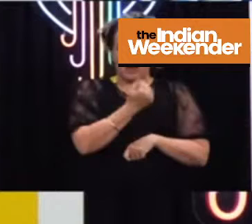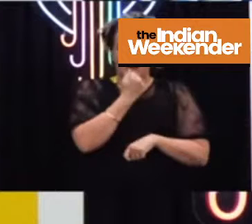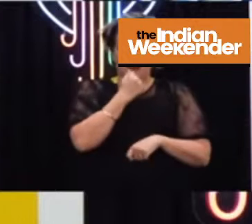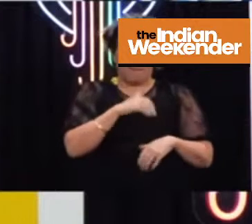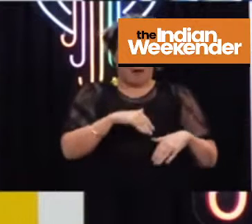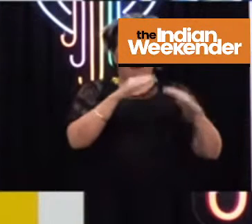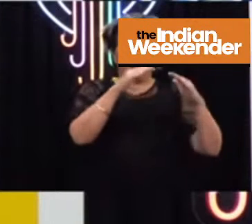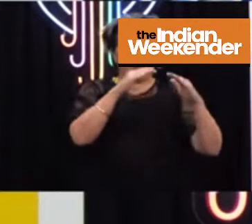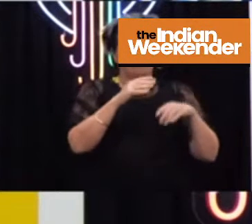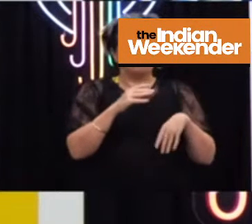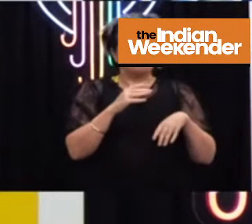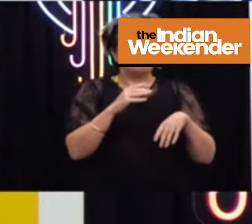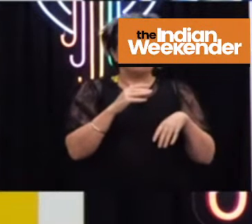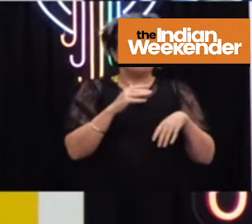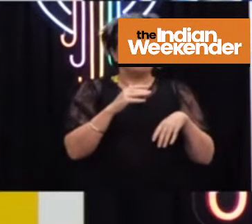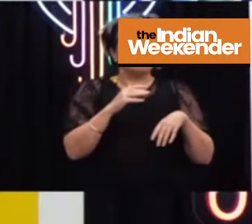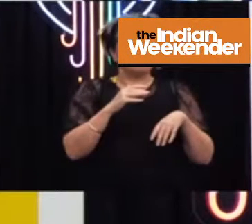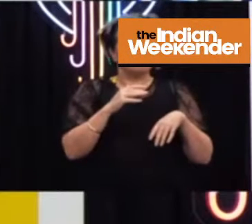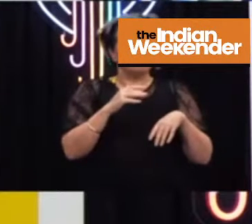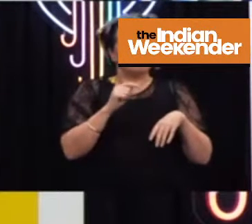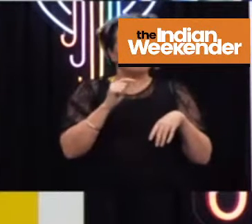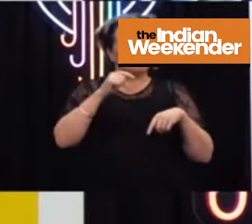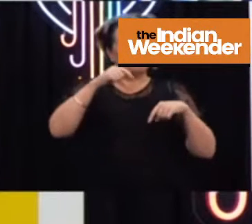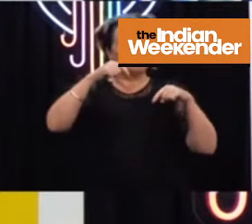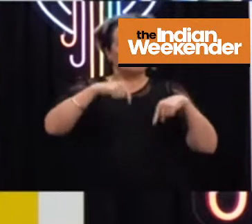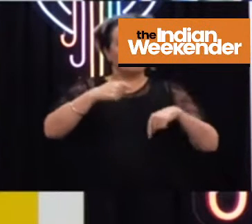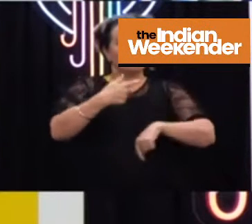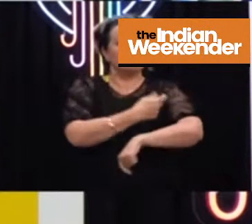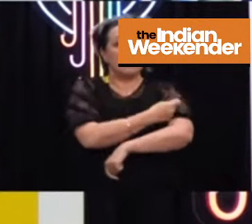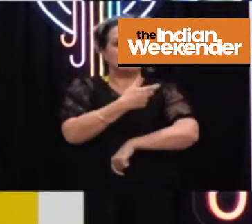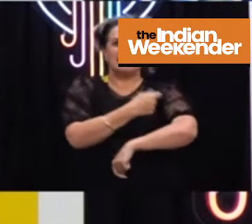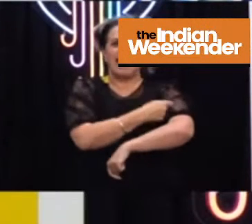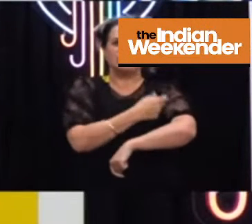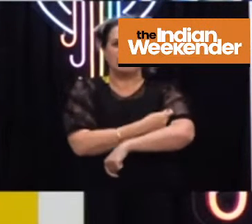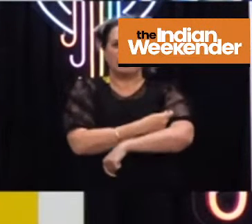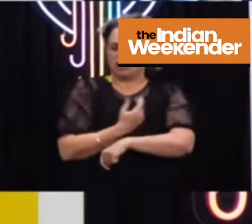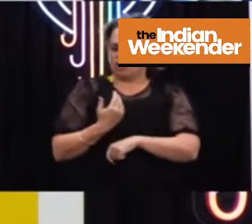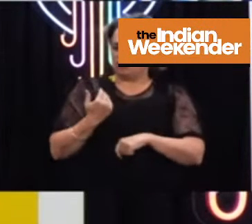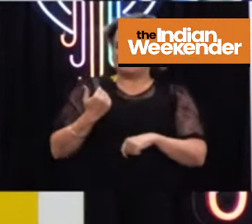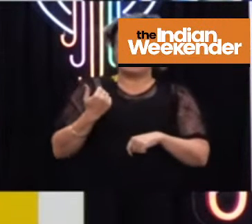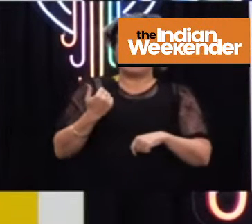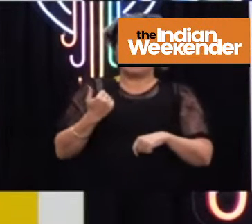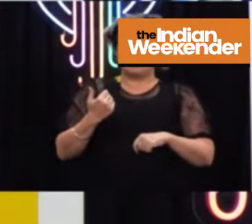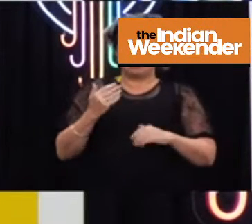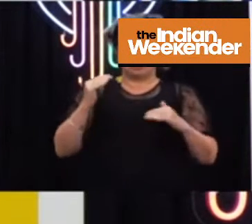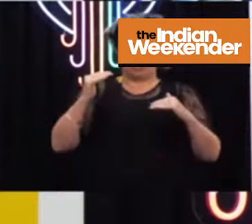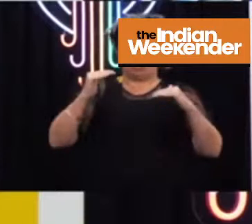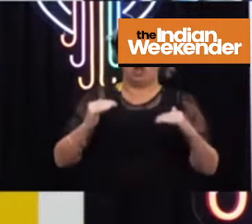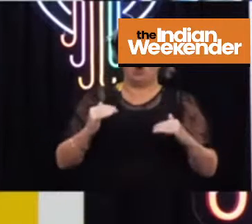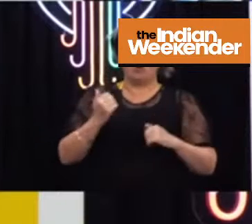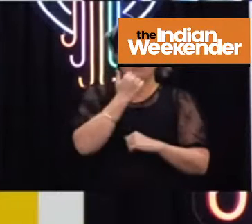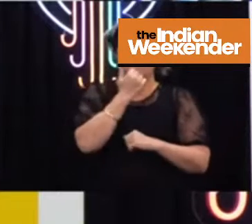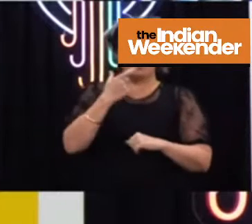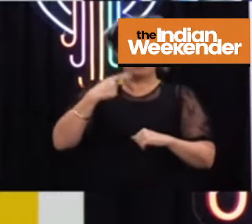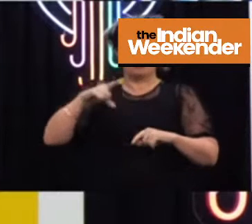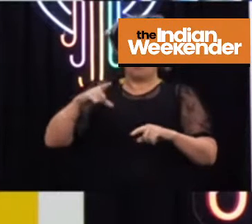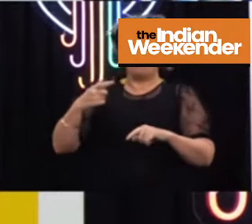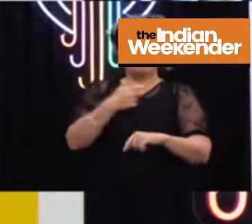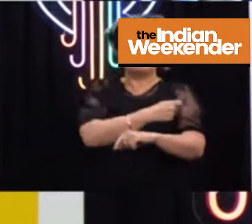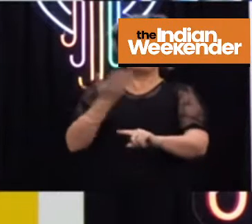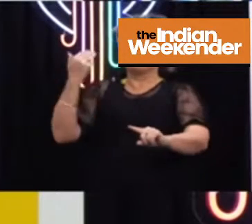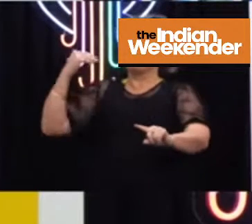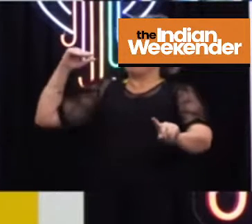55,000 today, I think, is the worst day in a month when you take out weekends and the day that you couldn't vaccinate. What's the advice on why it's so low, and is it good